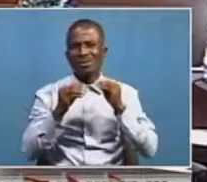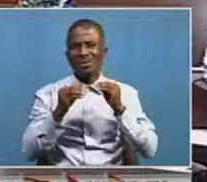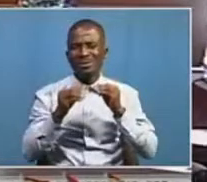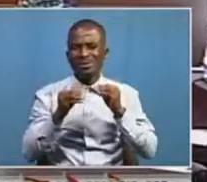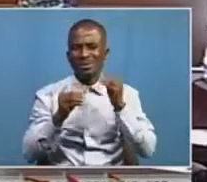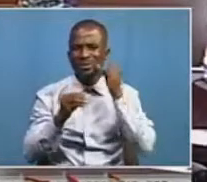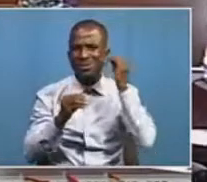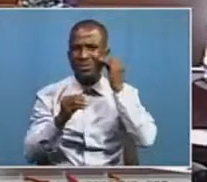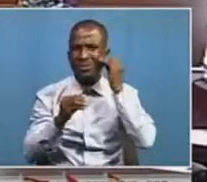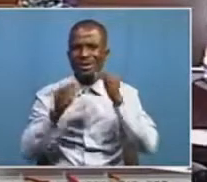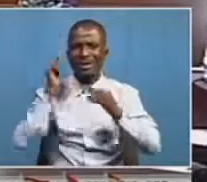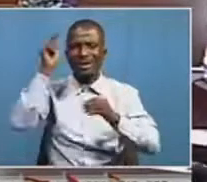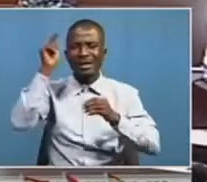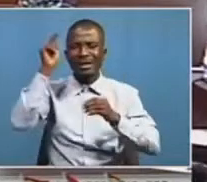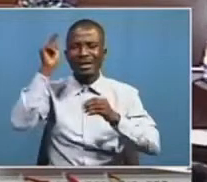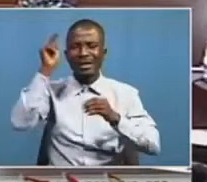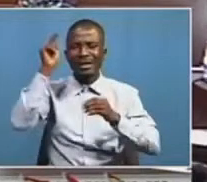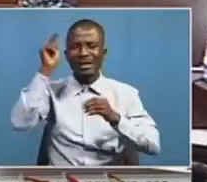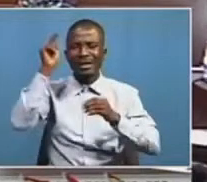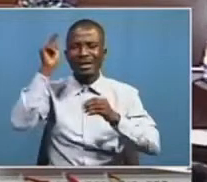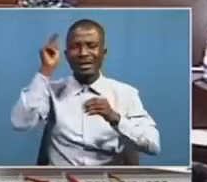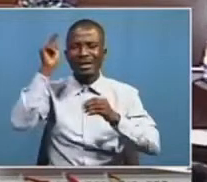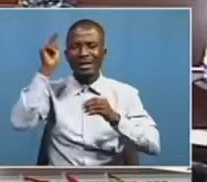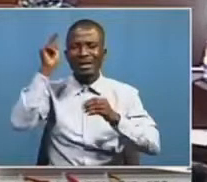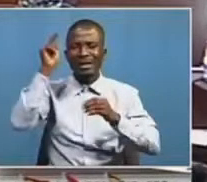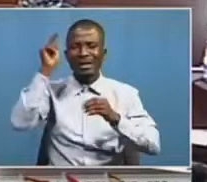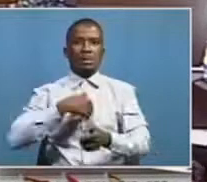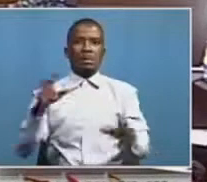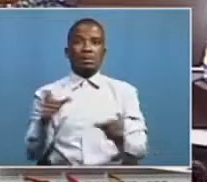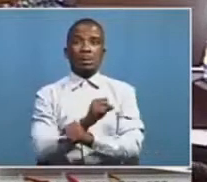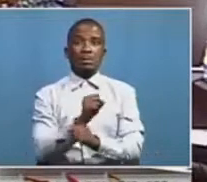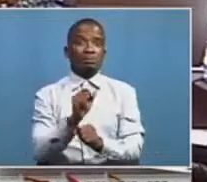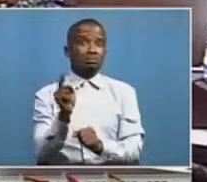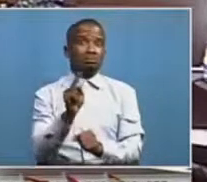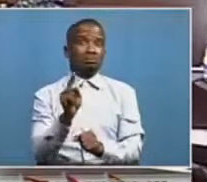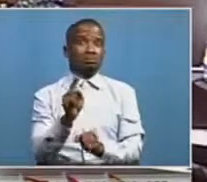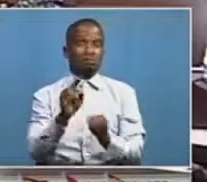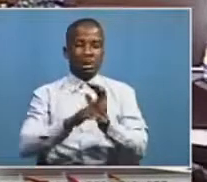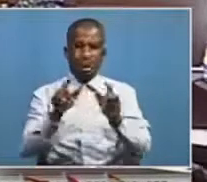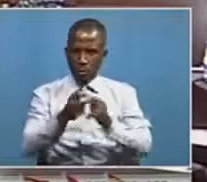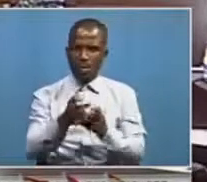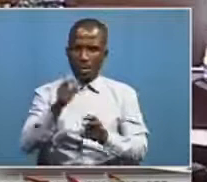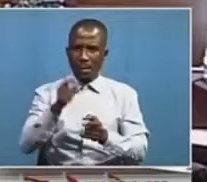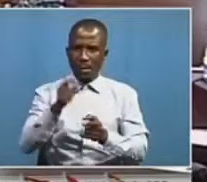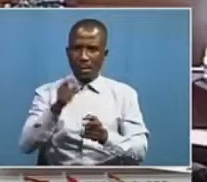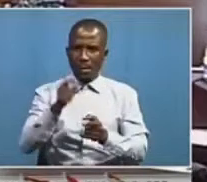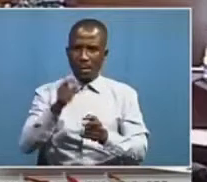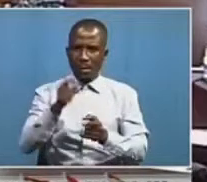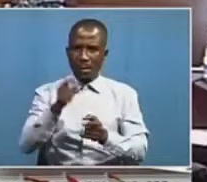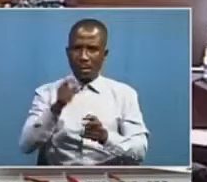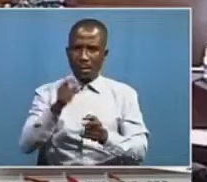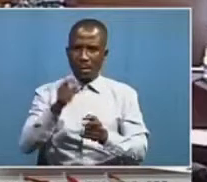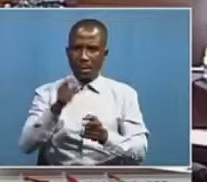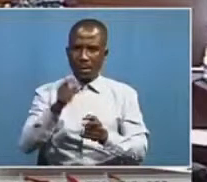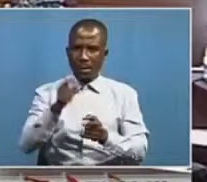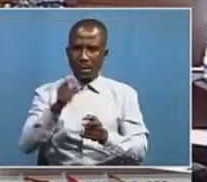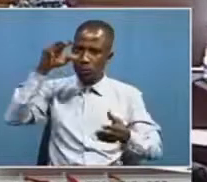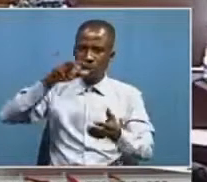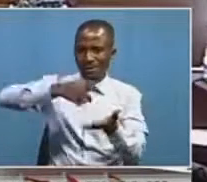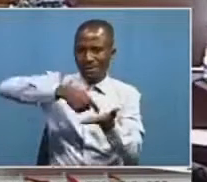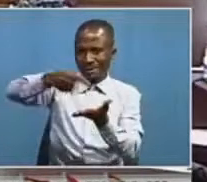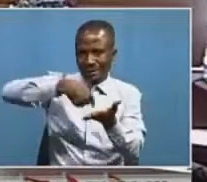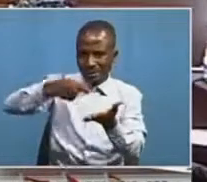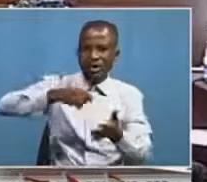the election because of a failure to sign a statutory form. Every party in an election needs to pull their own weight to ensure that